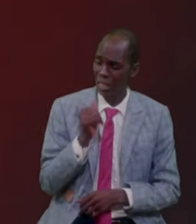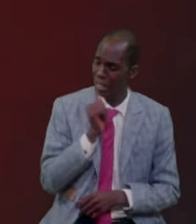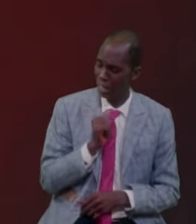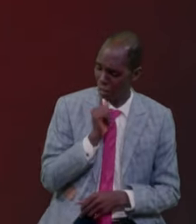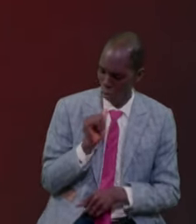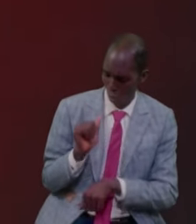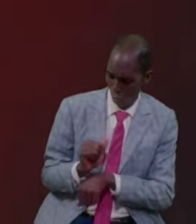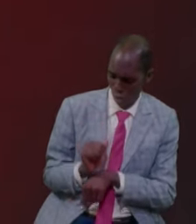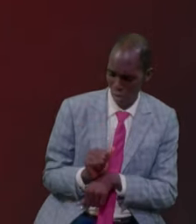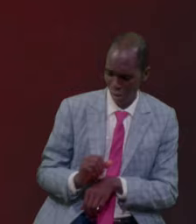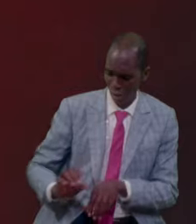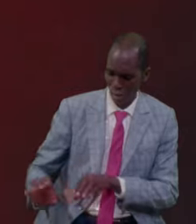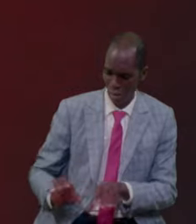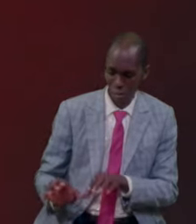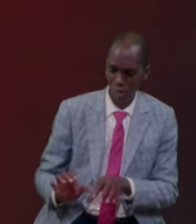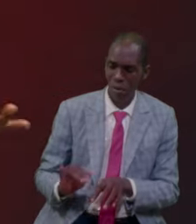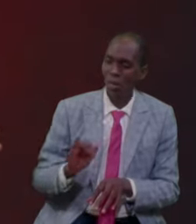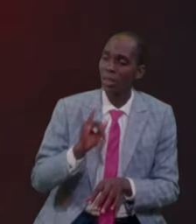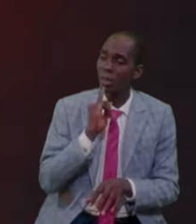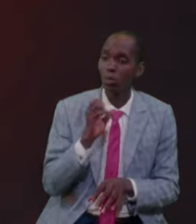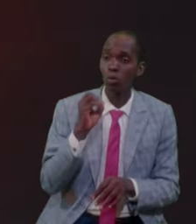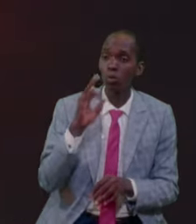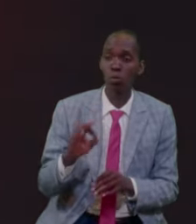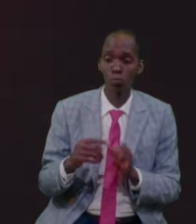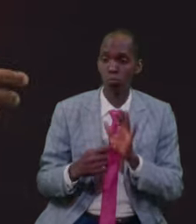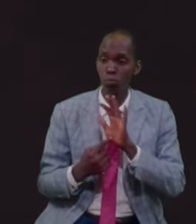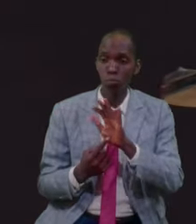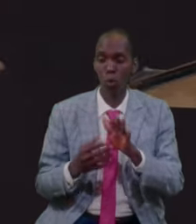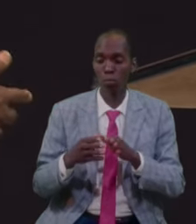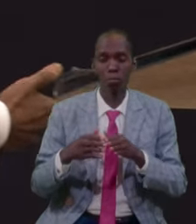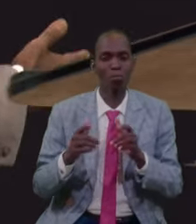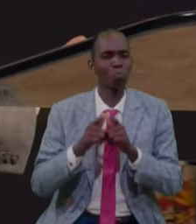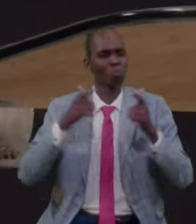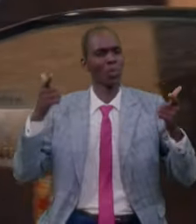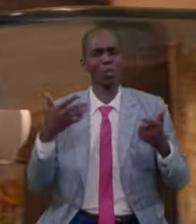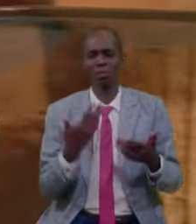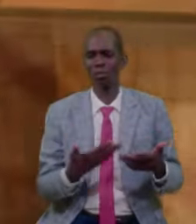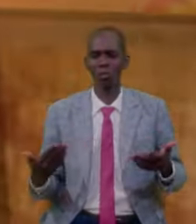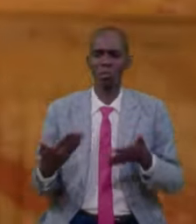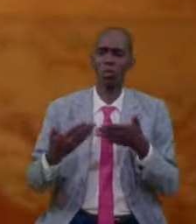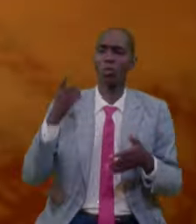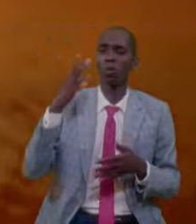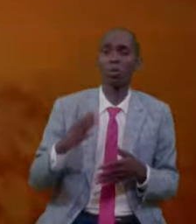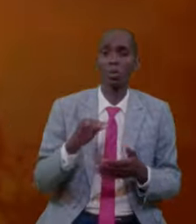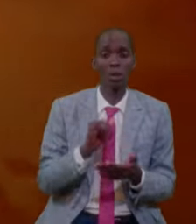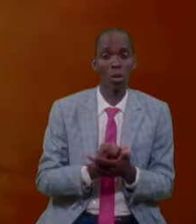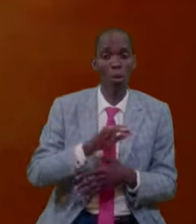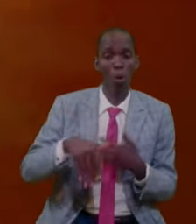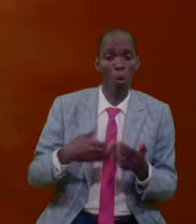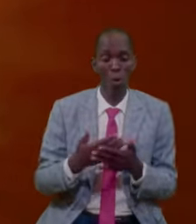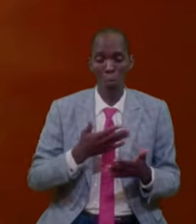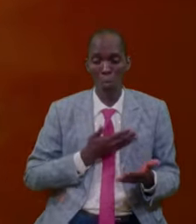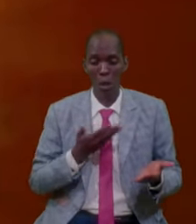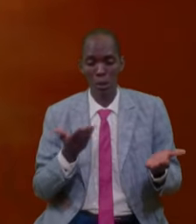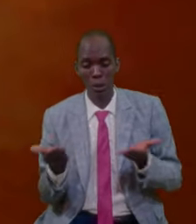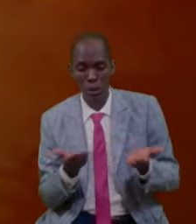and blamable in the sight of God, and all these outward activities are not going to